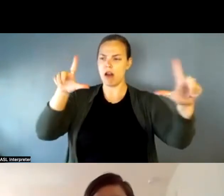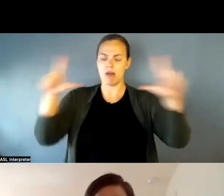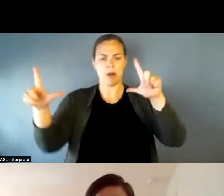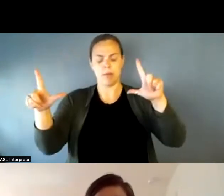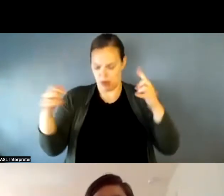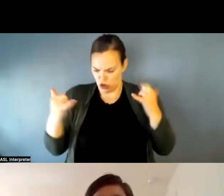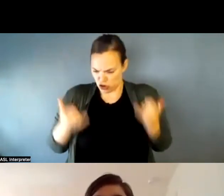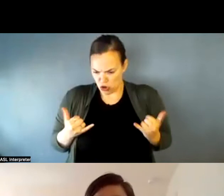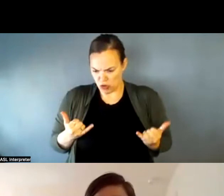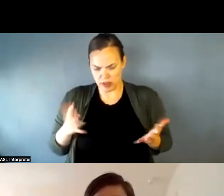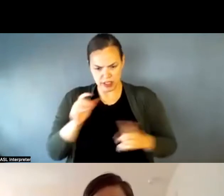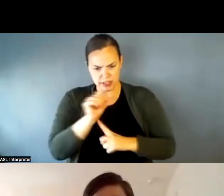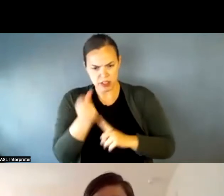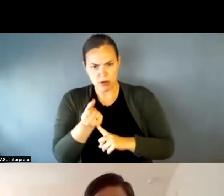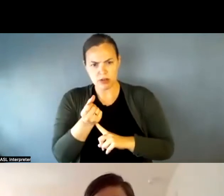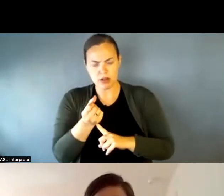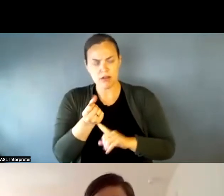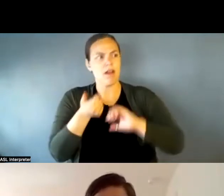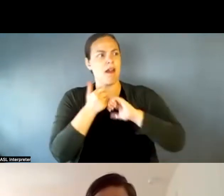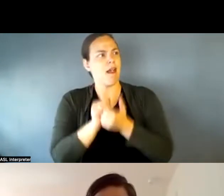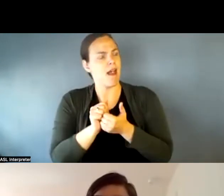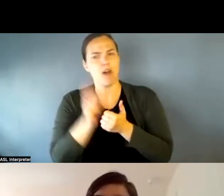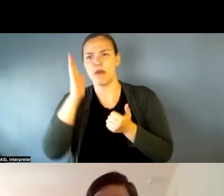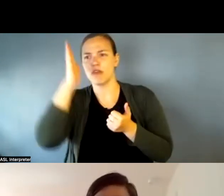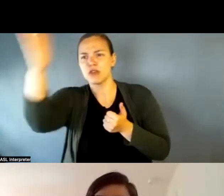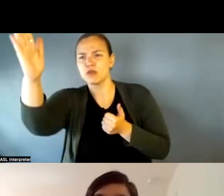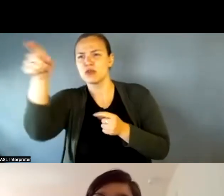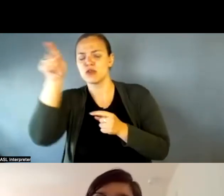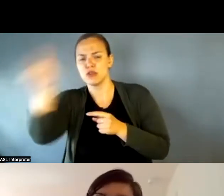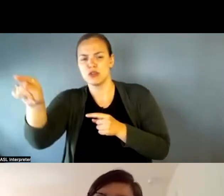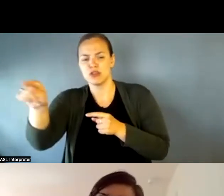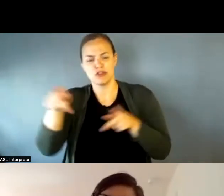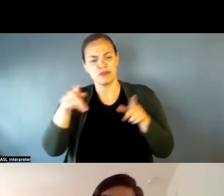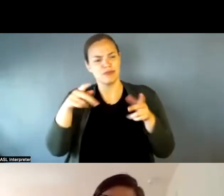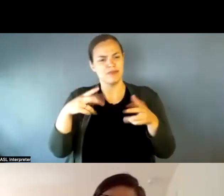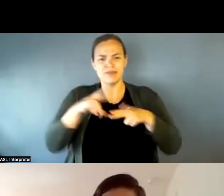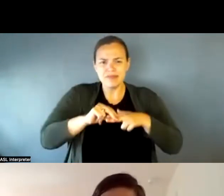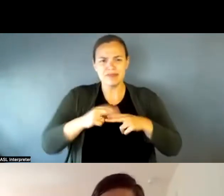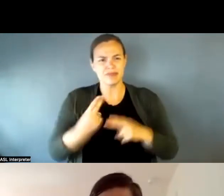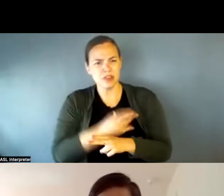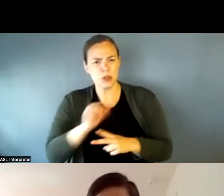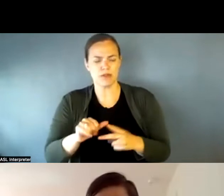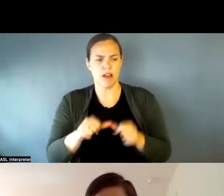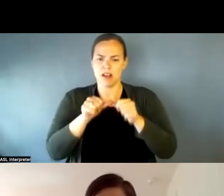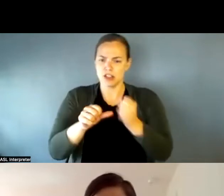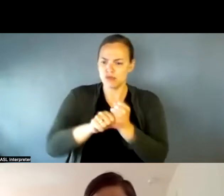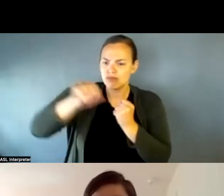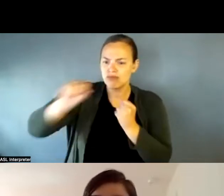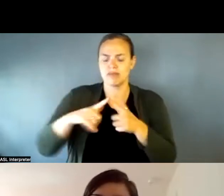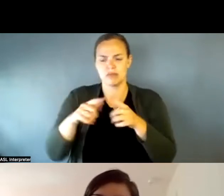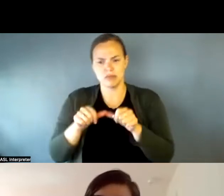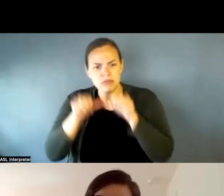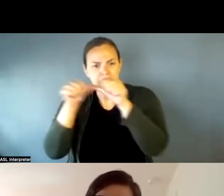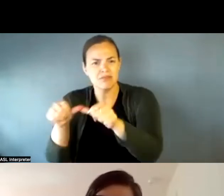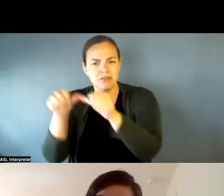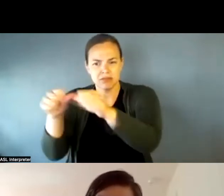and to try to figure out ways that we can utilize and extend these resources into the future. And I